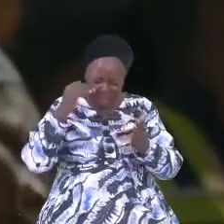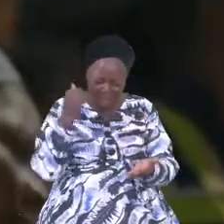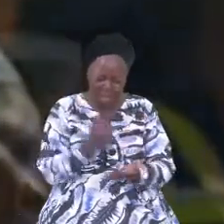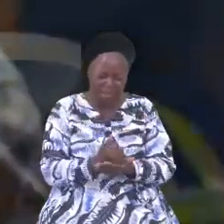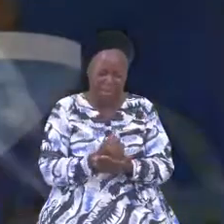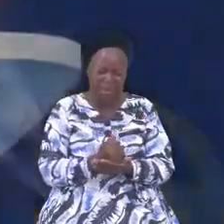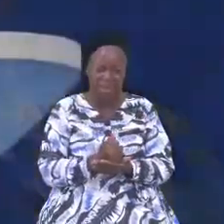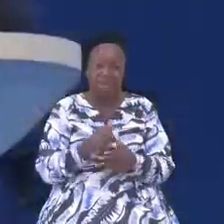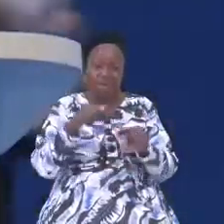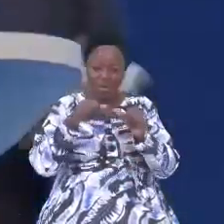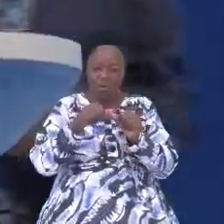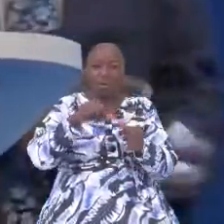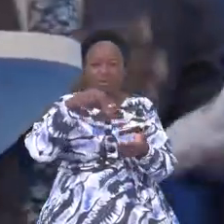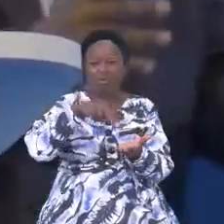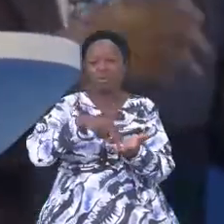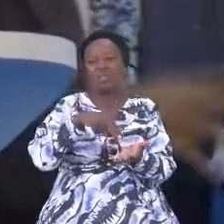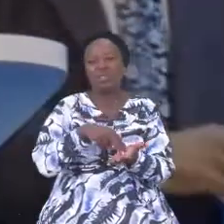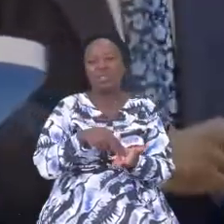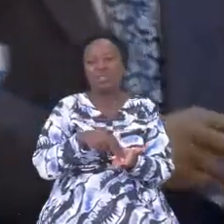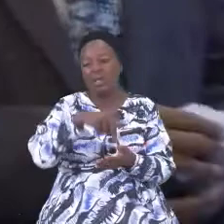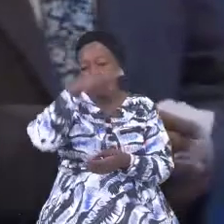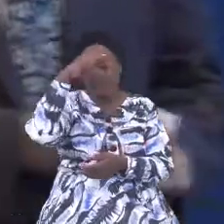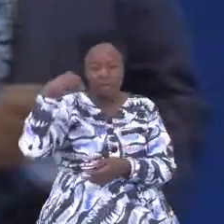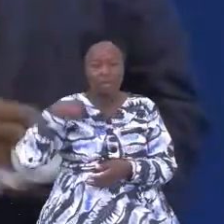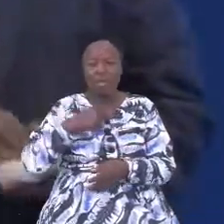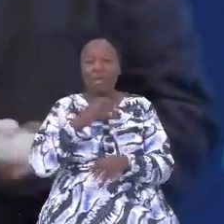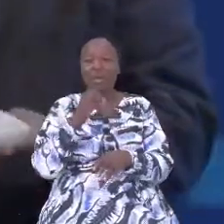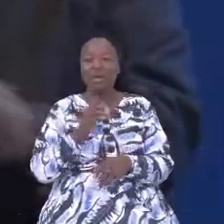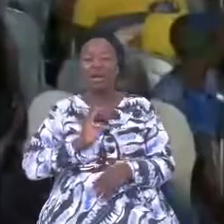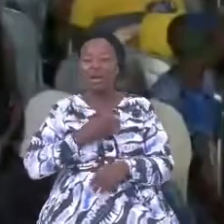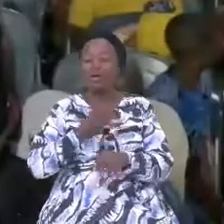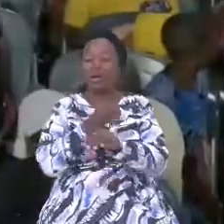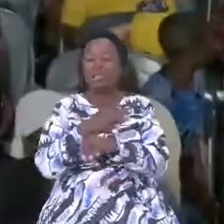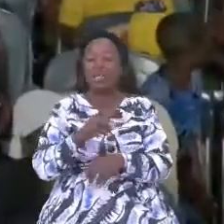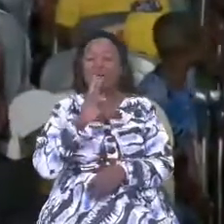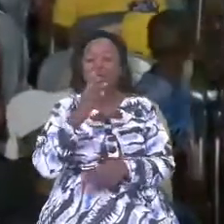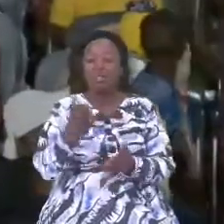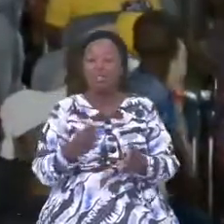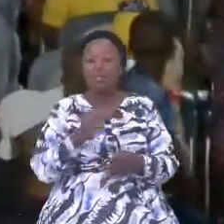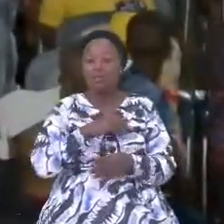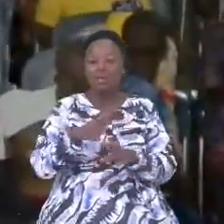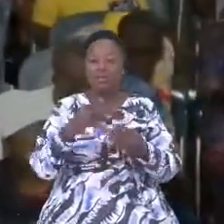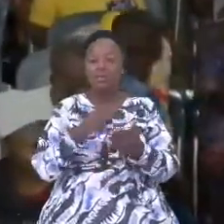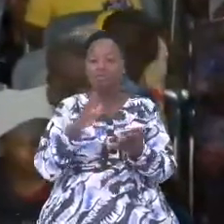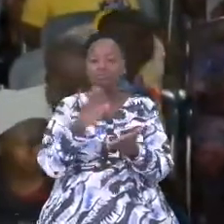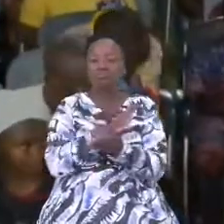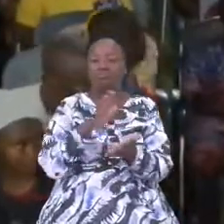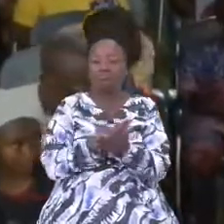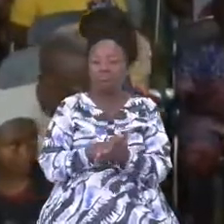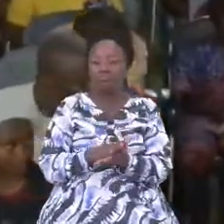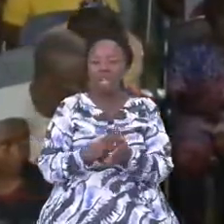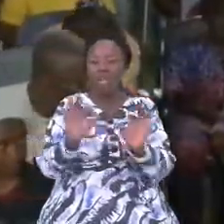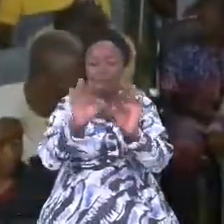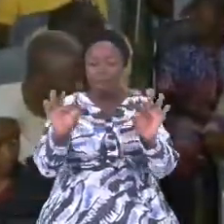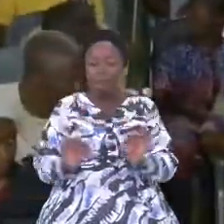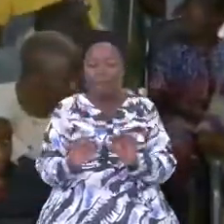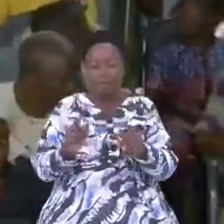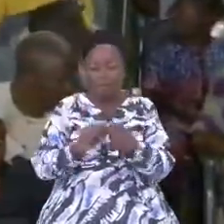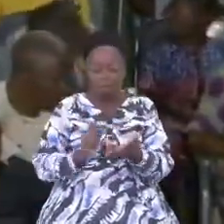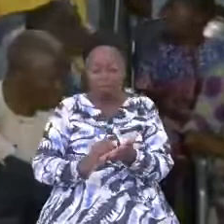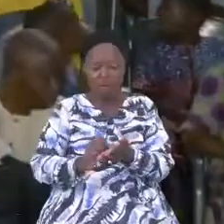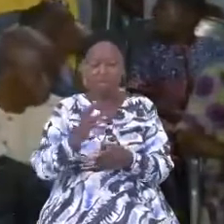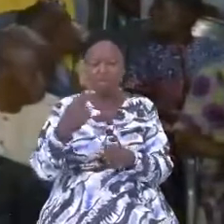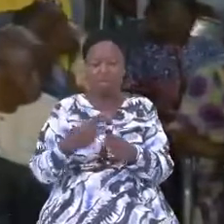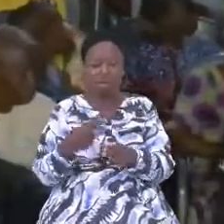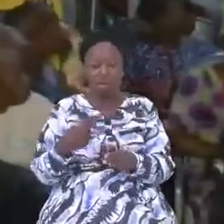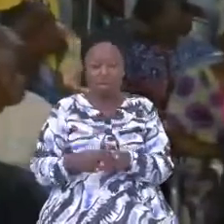Amen. Keep on standing. Our counselors are there. They'll give you the slips to fill. It's to keep record that